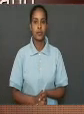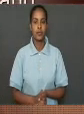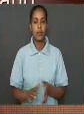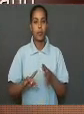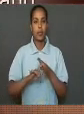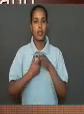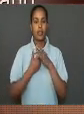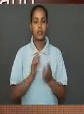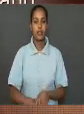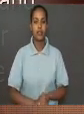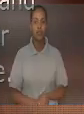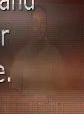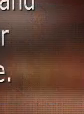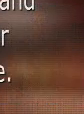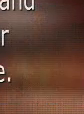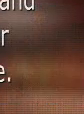Begin.